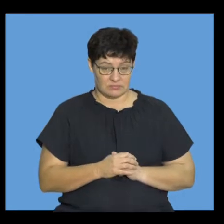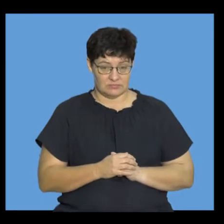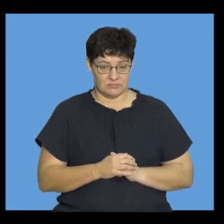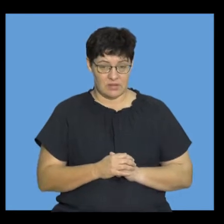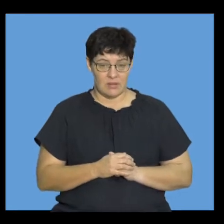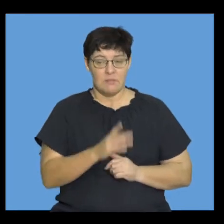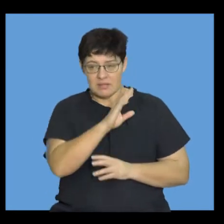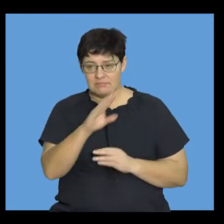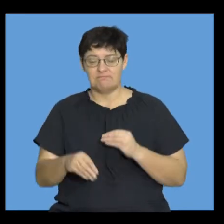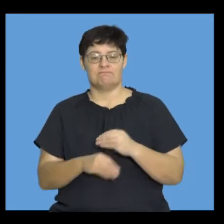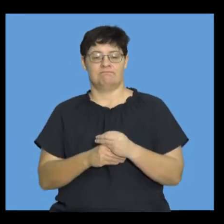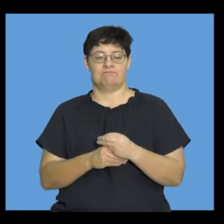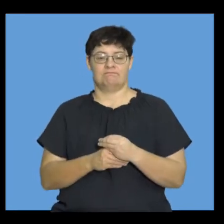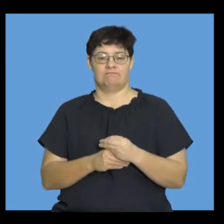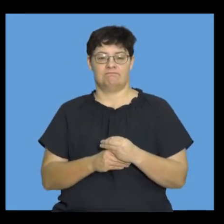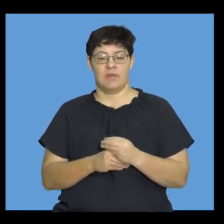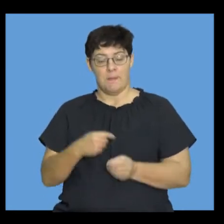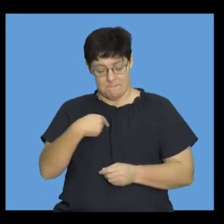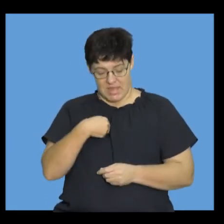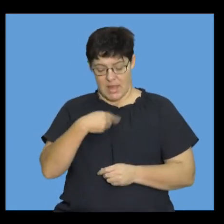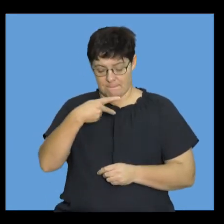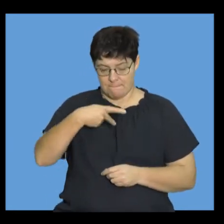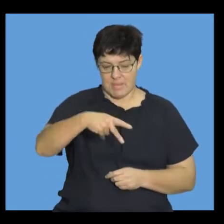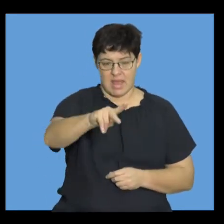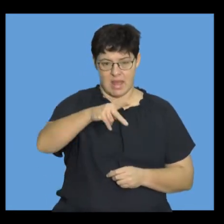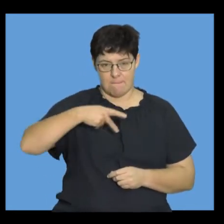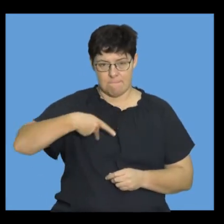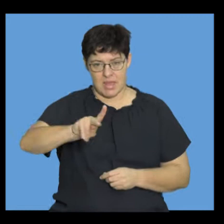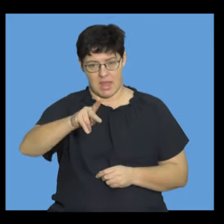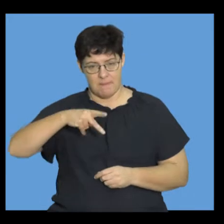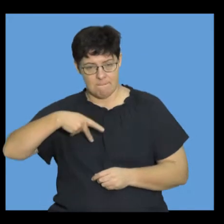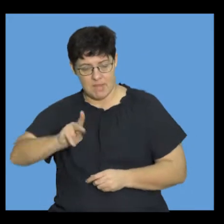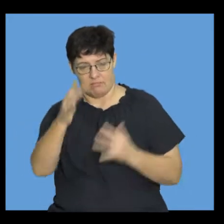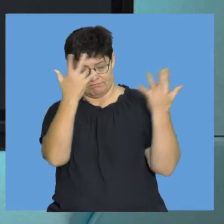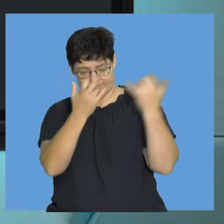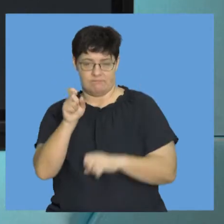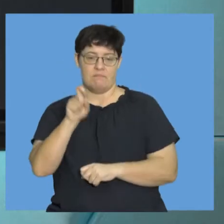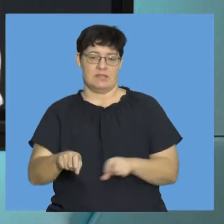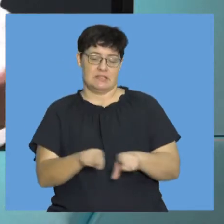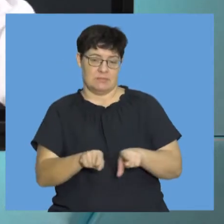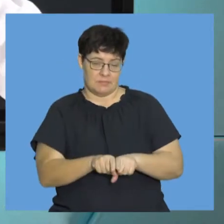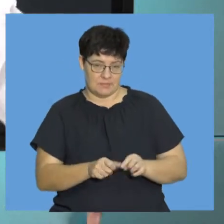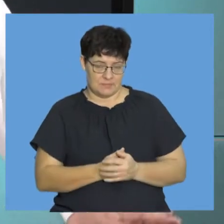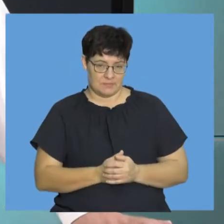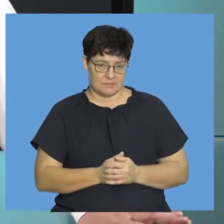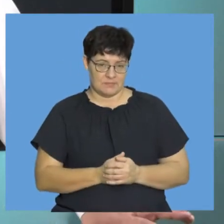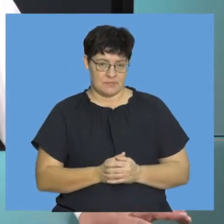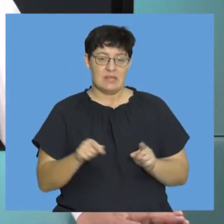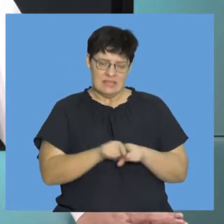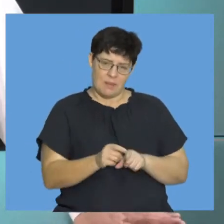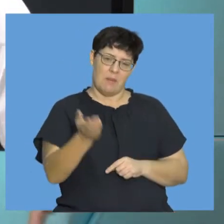the payments to be made to your creditors, right? Like I alluded to earlier